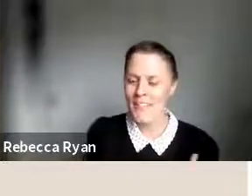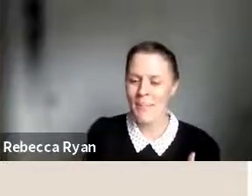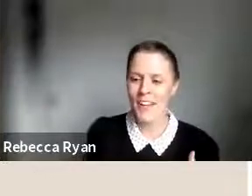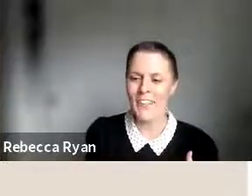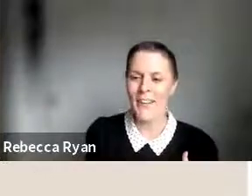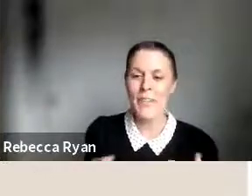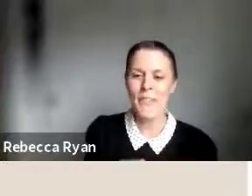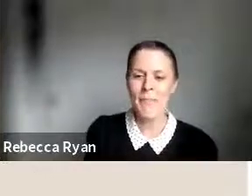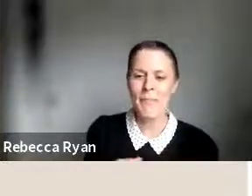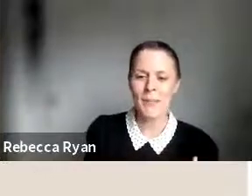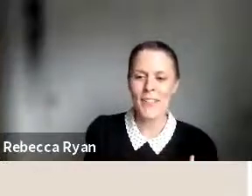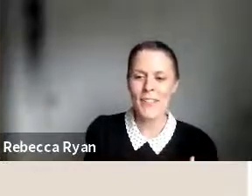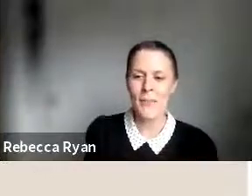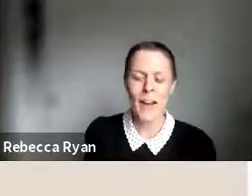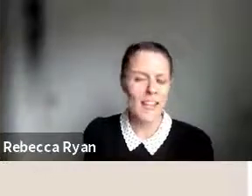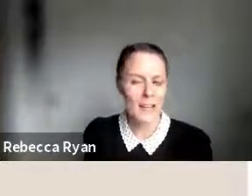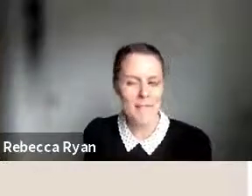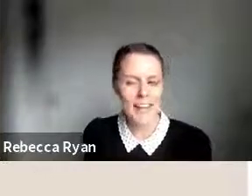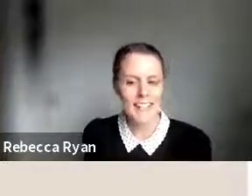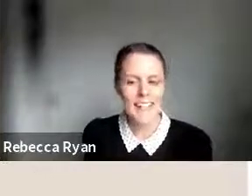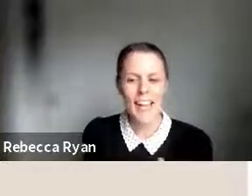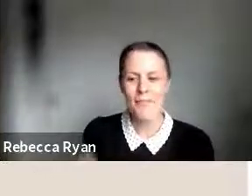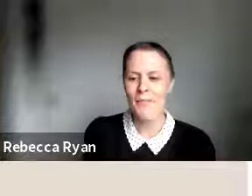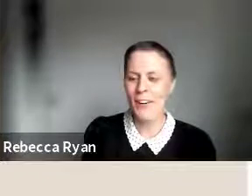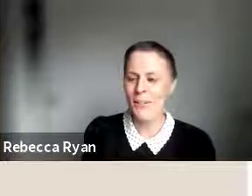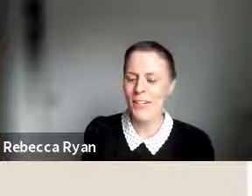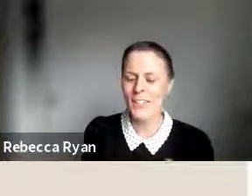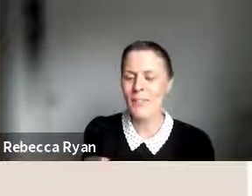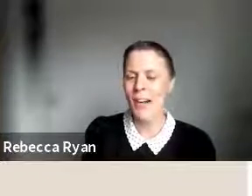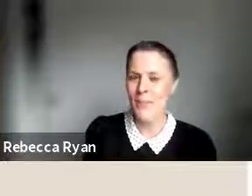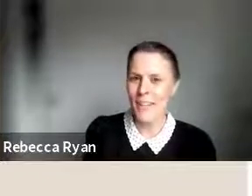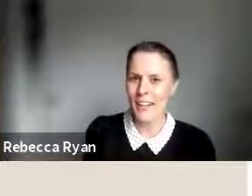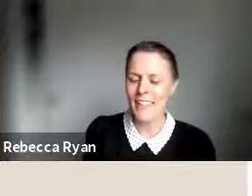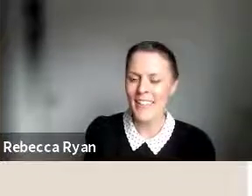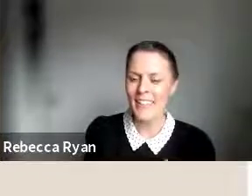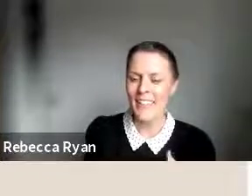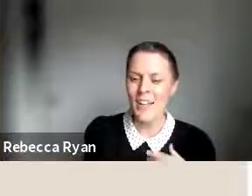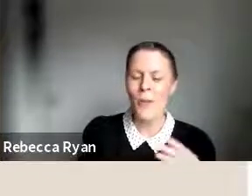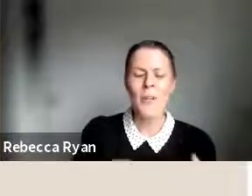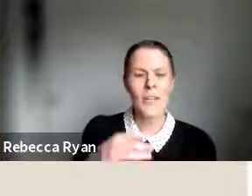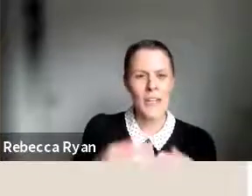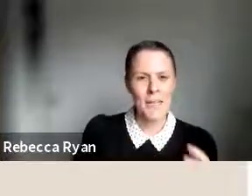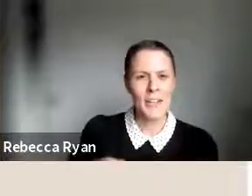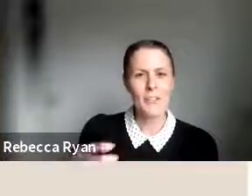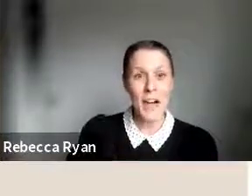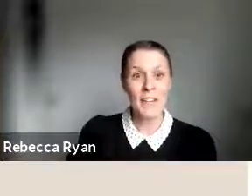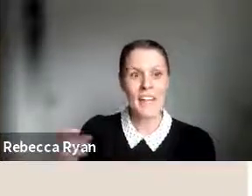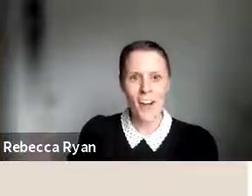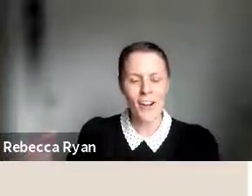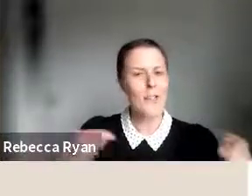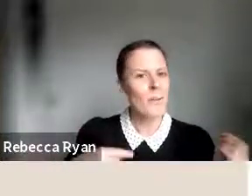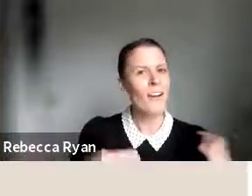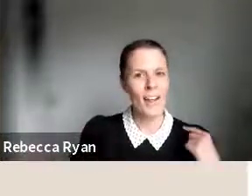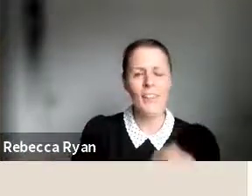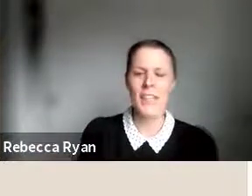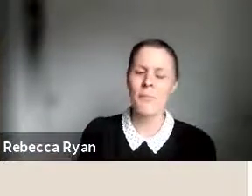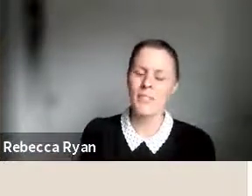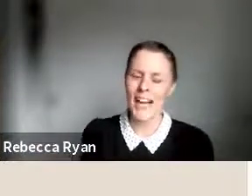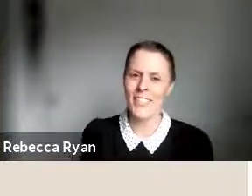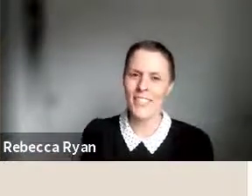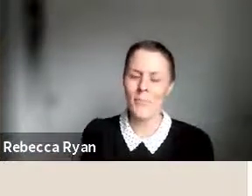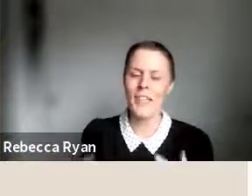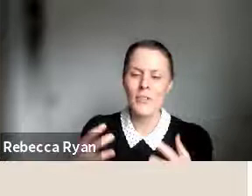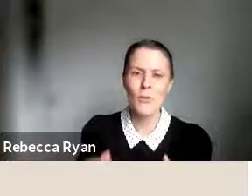why the seatbelt? If the seatbelt works, then why the airbags? If both works, then why the brakes? When you think about driving in a car, you want all of